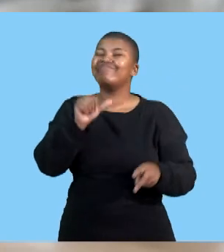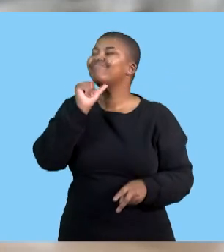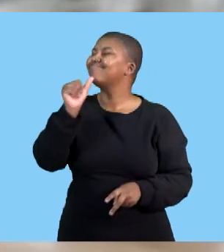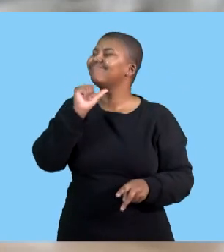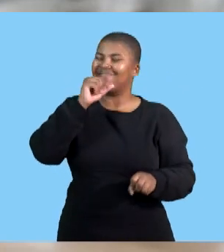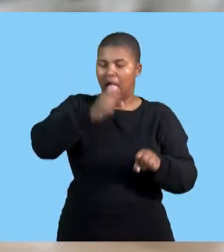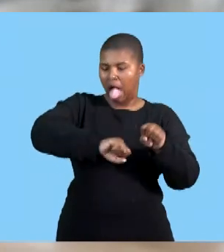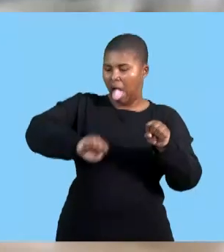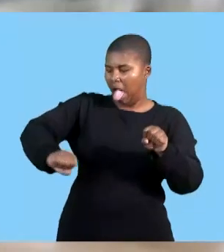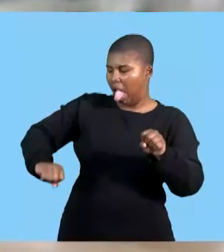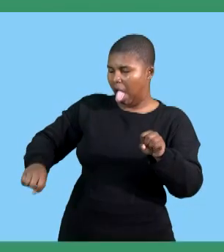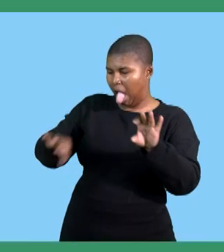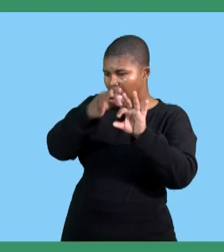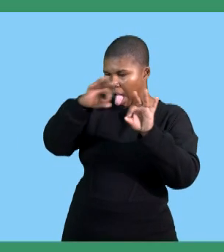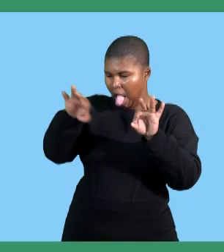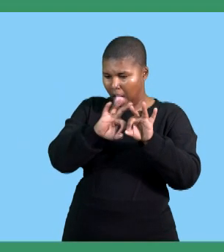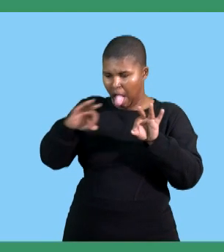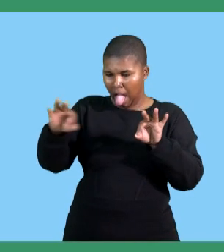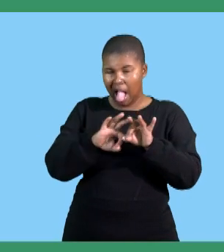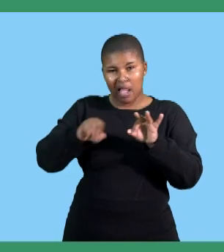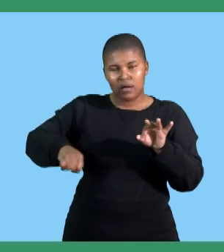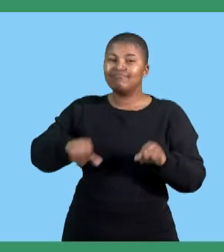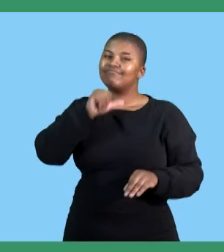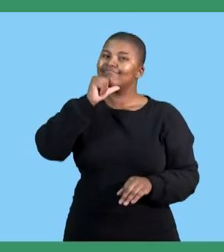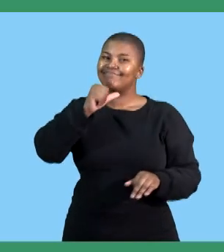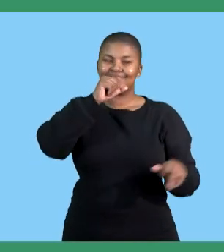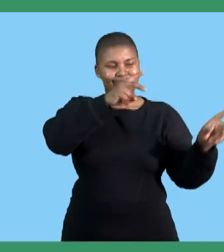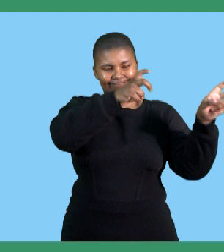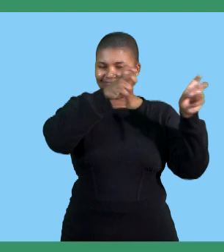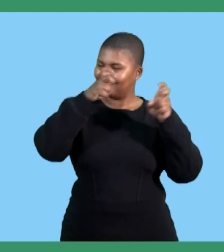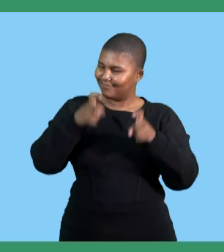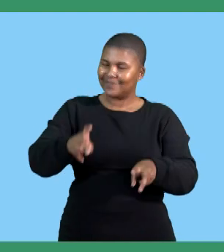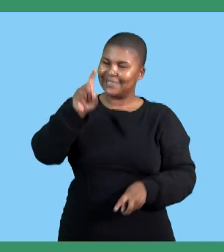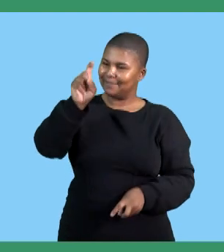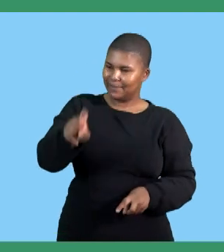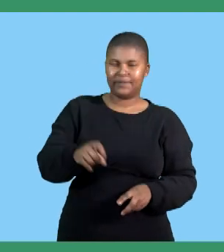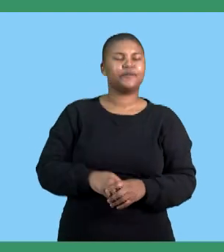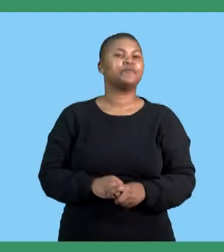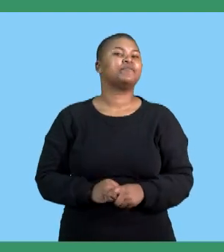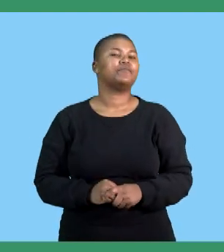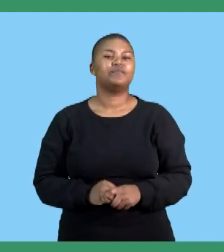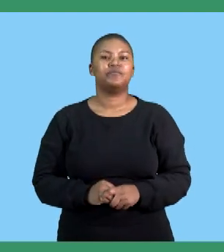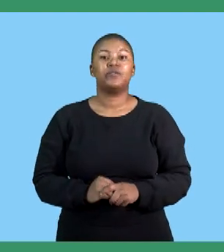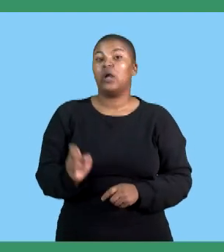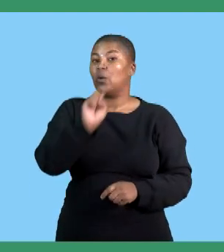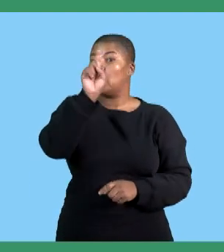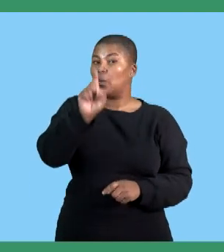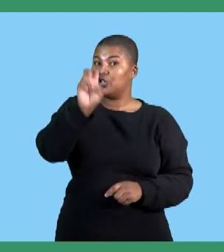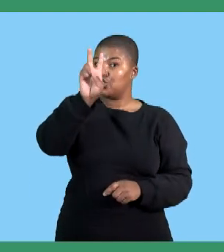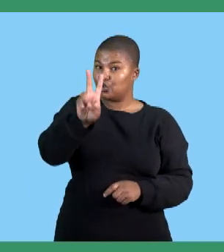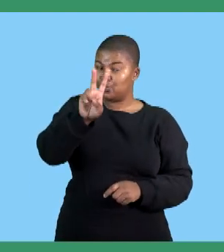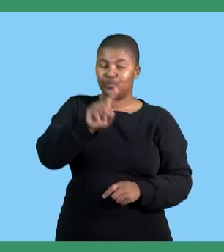the statement is. Okay, then now let's look at question 2 of our practice